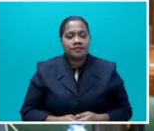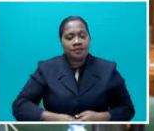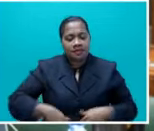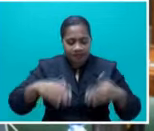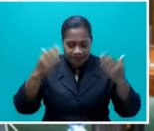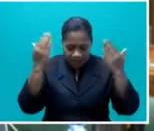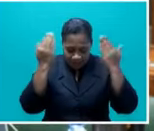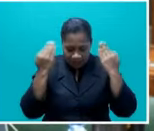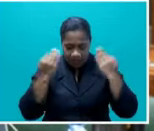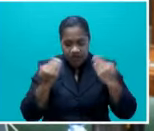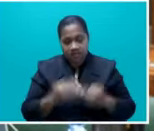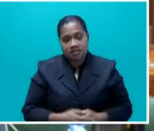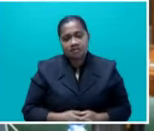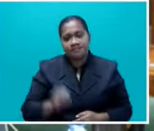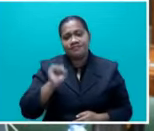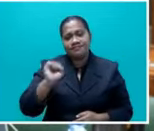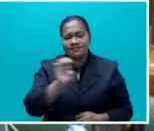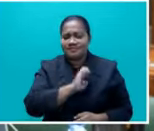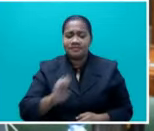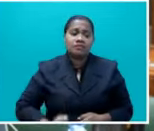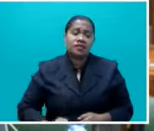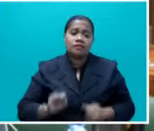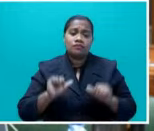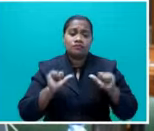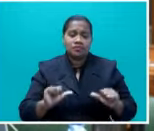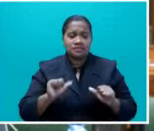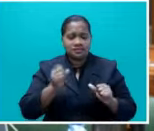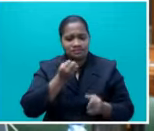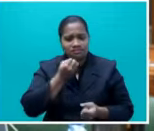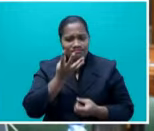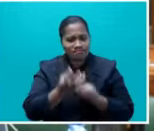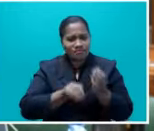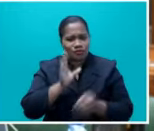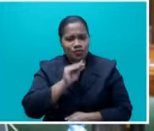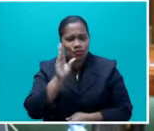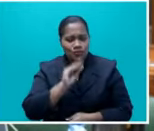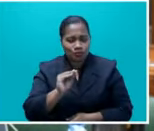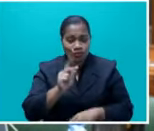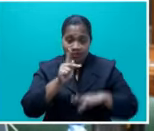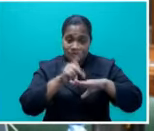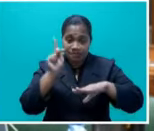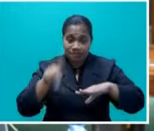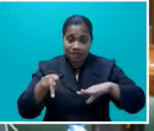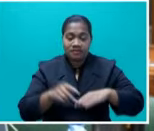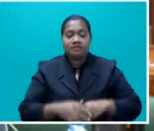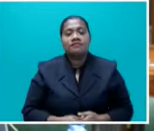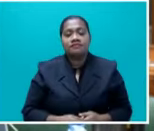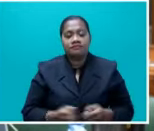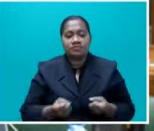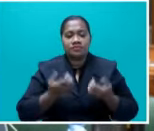Speaker, it was His Excellency the President's maiden address to Parliament, delivered with humility,